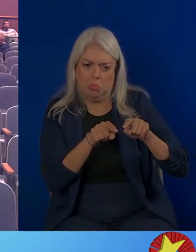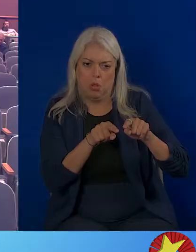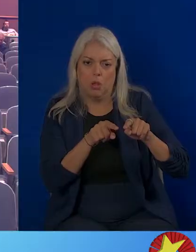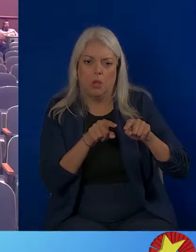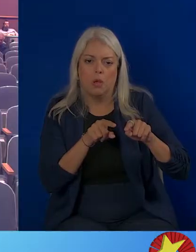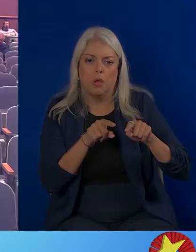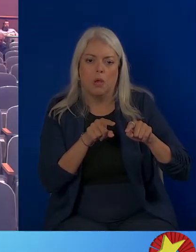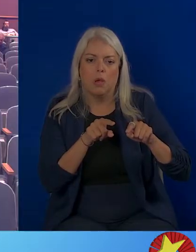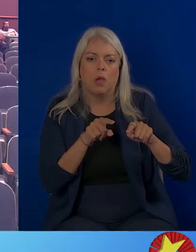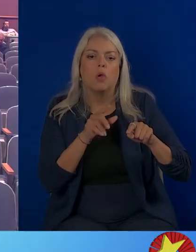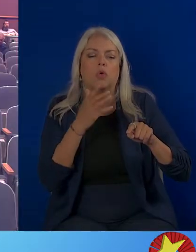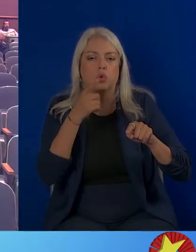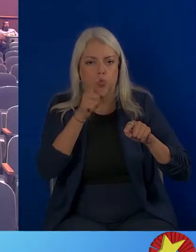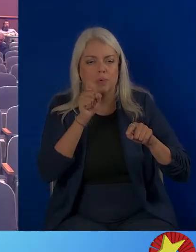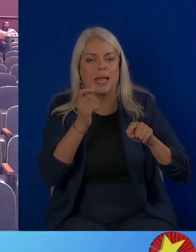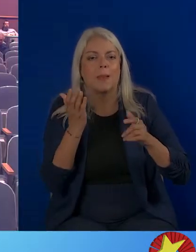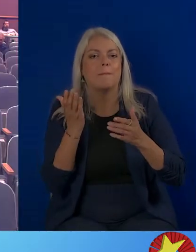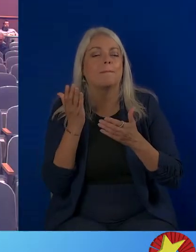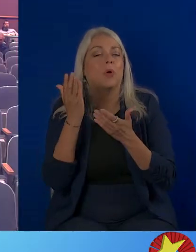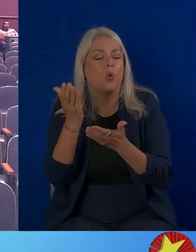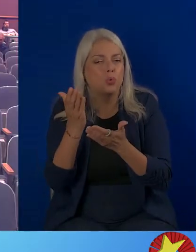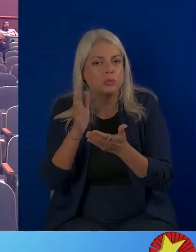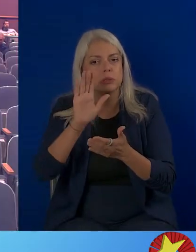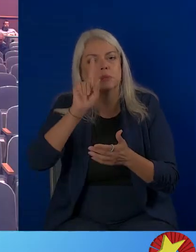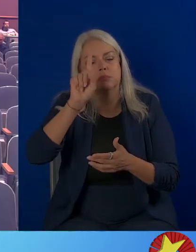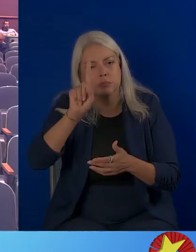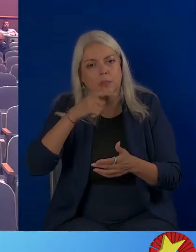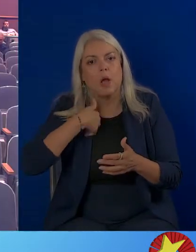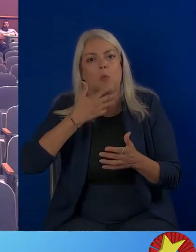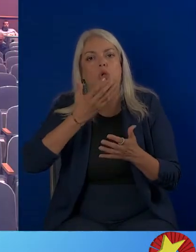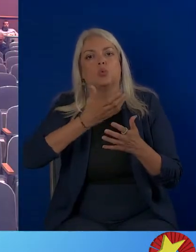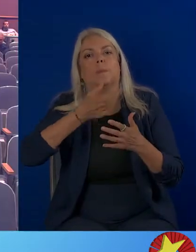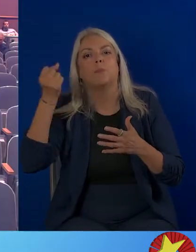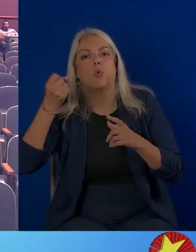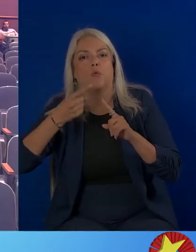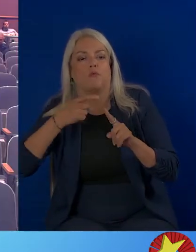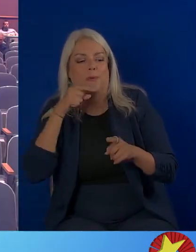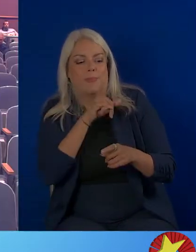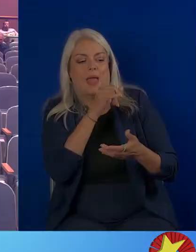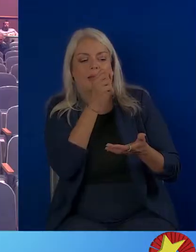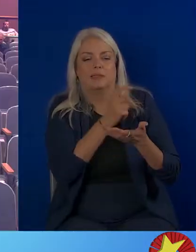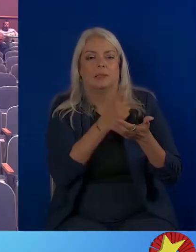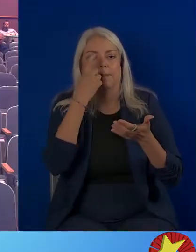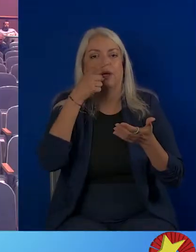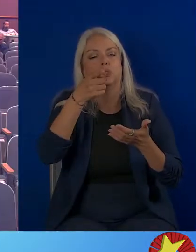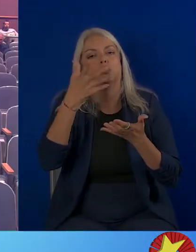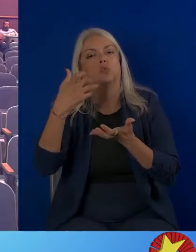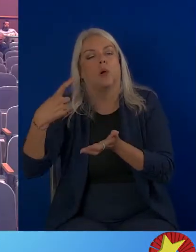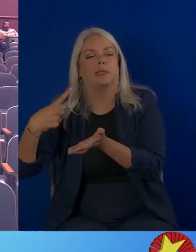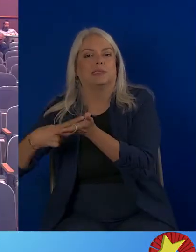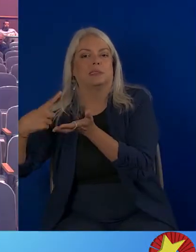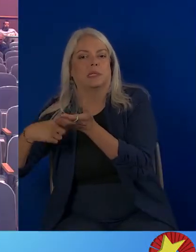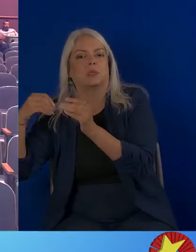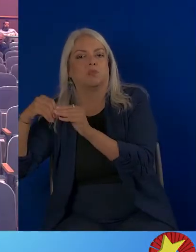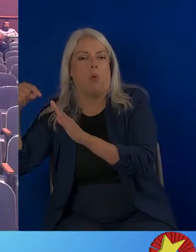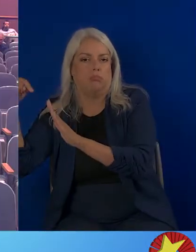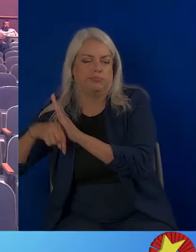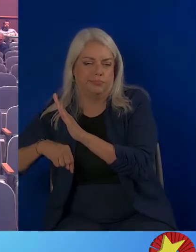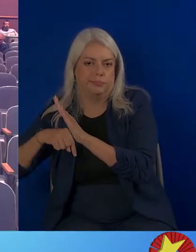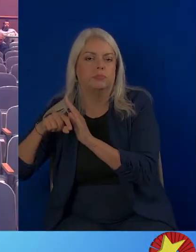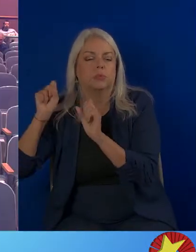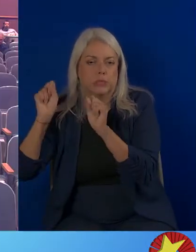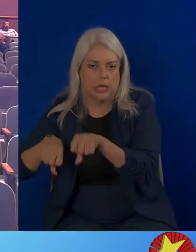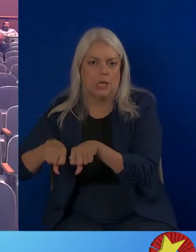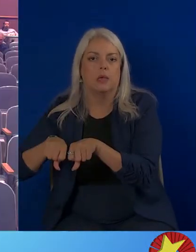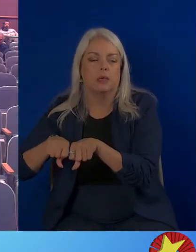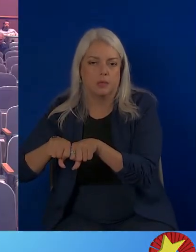just make a motion to remove the items that you would like to discuss further,